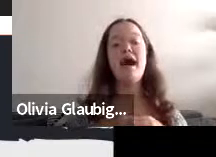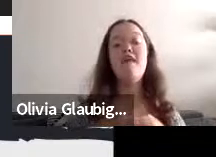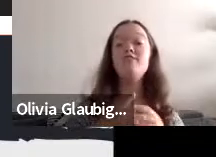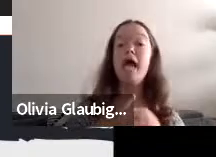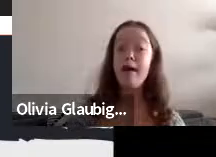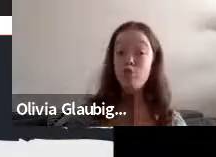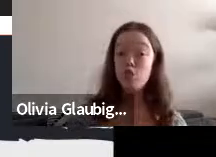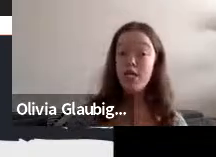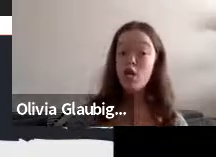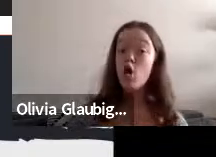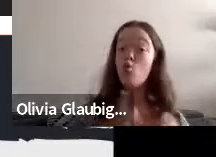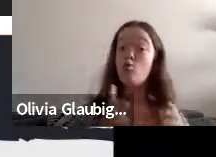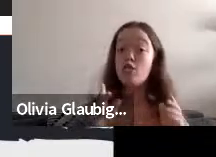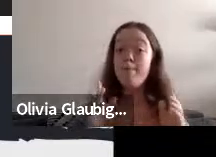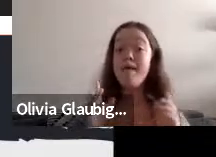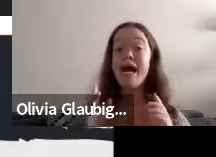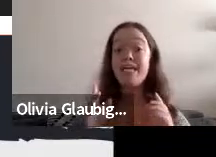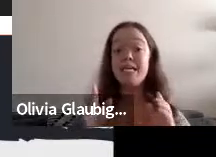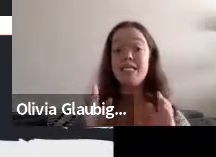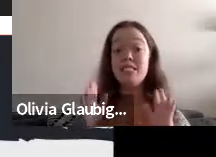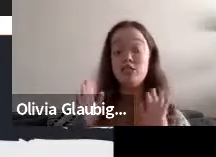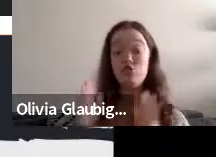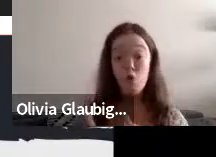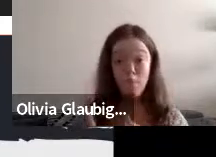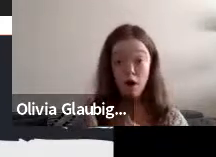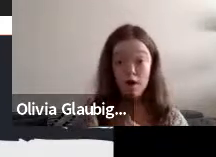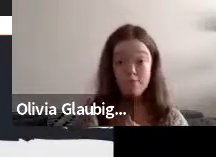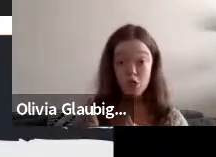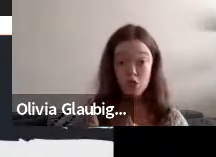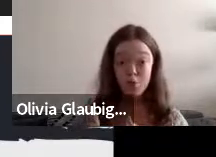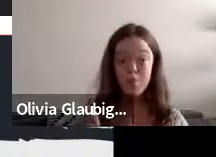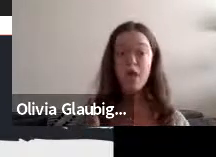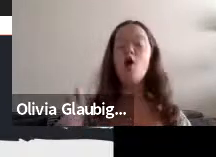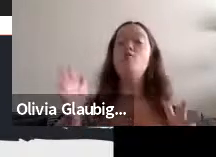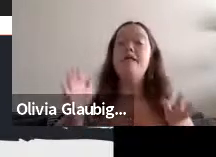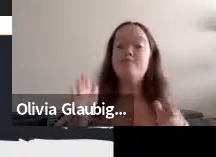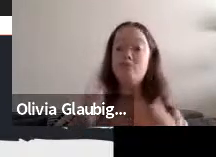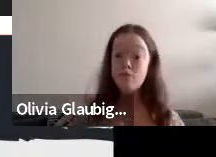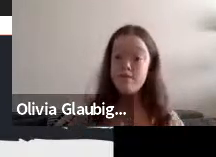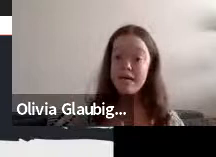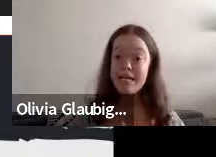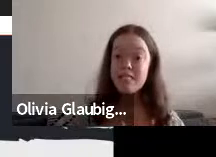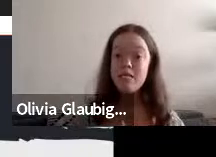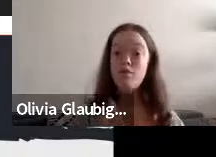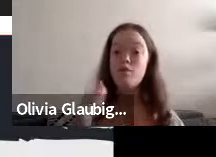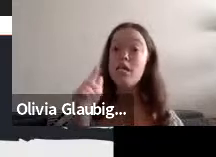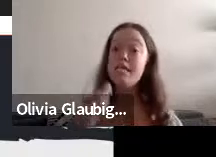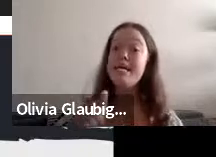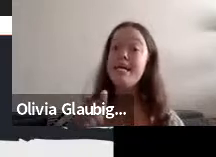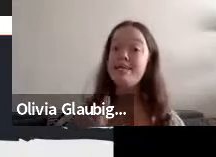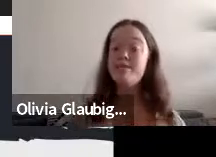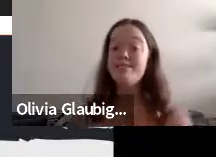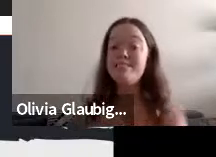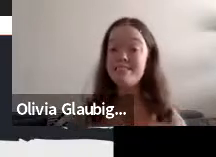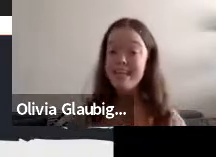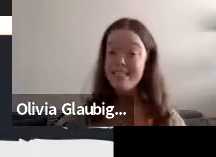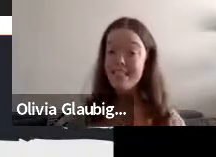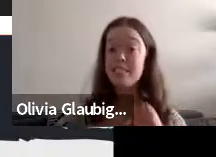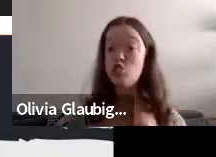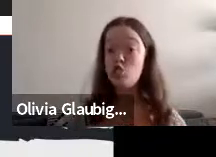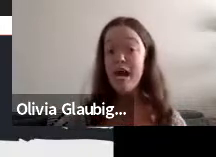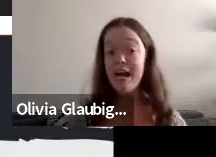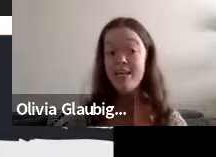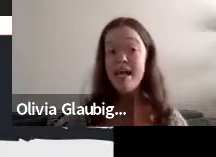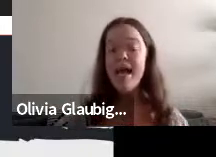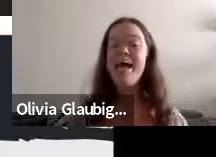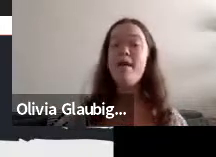We have captioning, which can be accessed in the toolbar of Zoom. We have stream text in which a link has been sent in